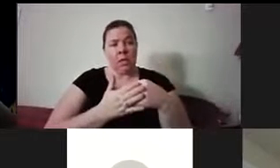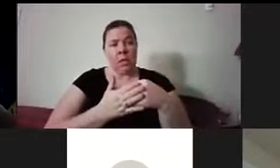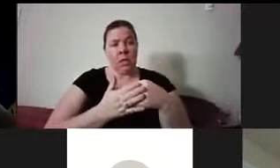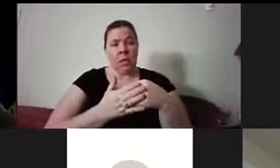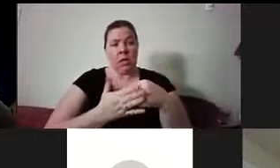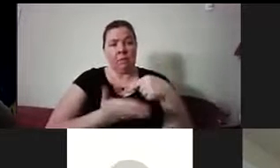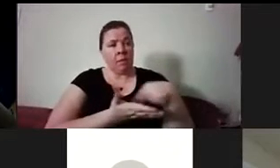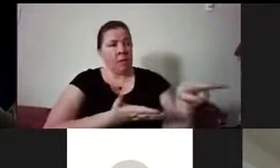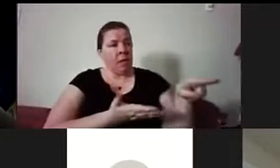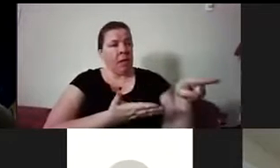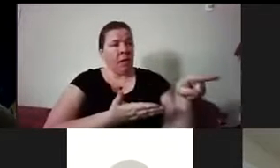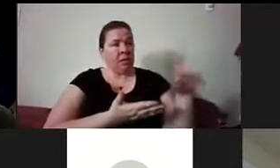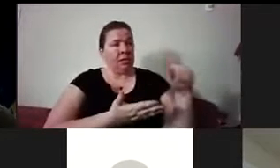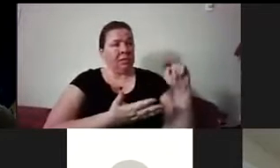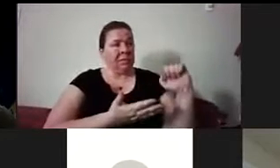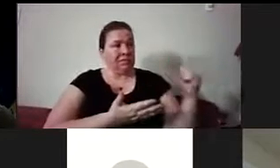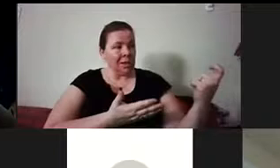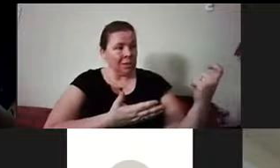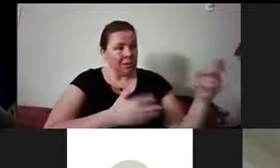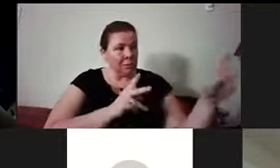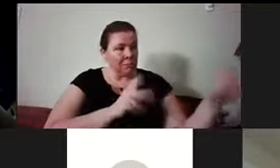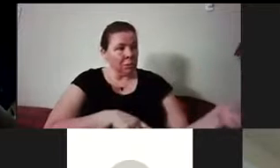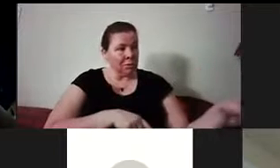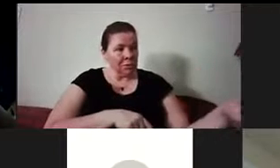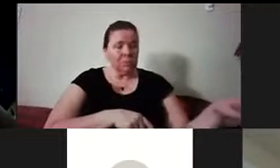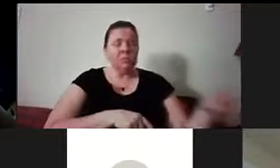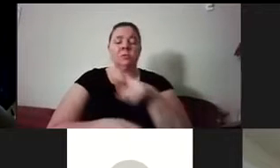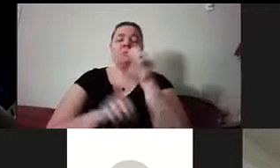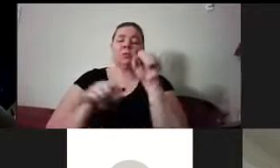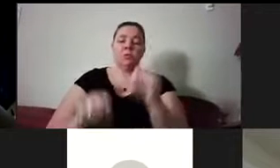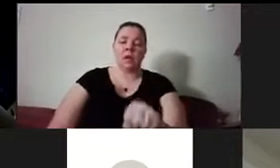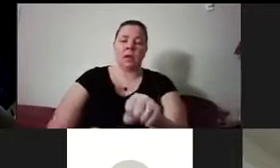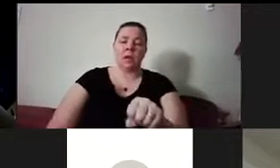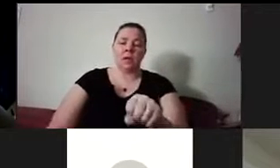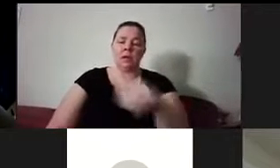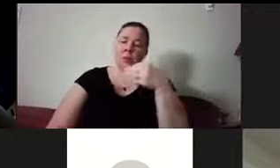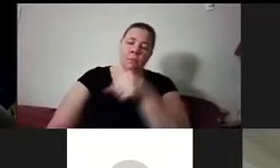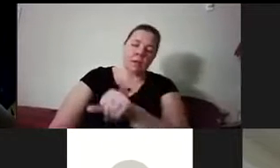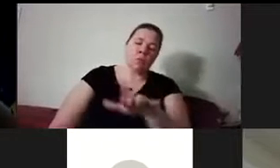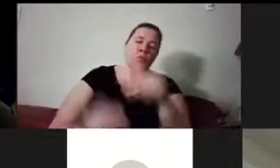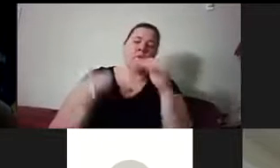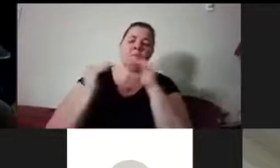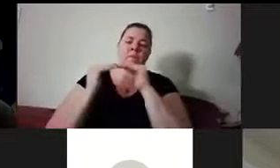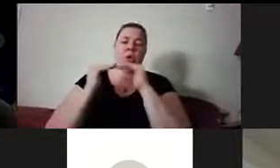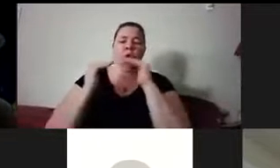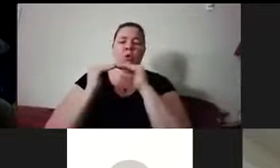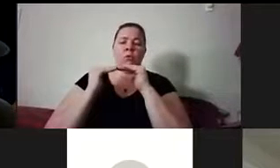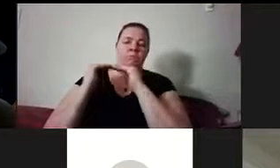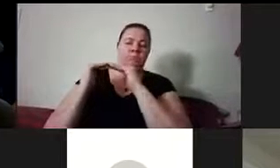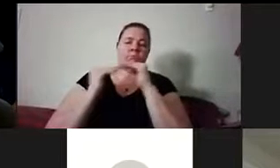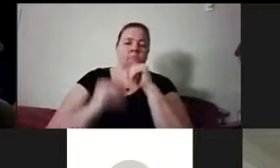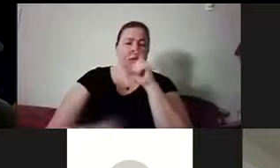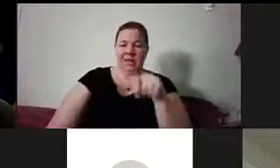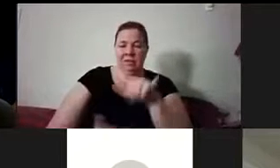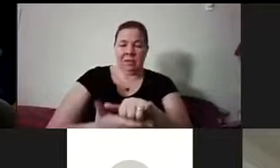Sam or the tax person at that end, you can you pay your fair share. But upon registration, you don't need